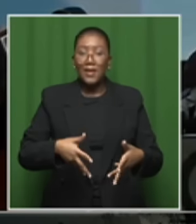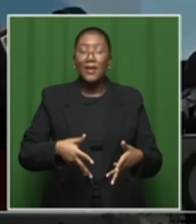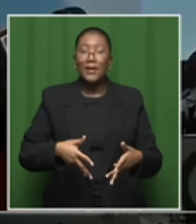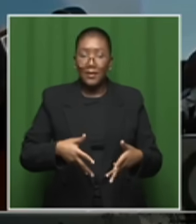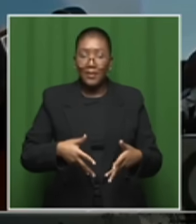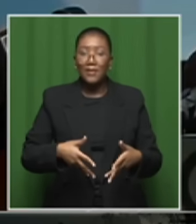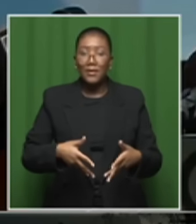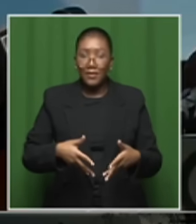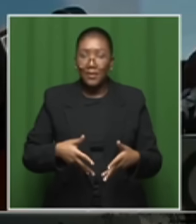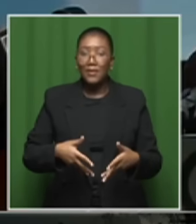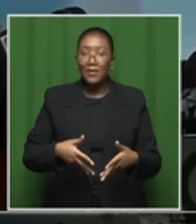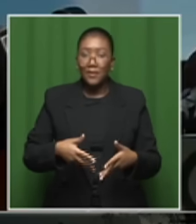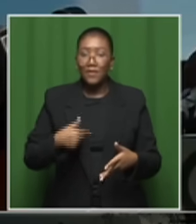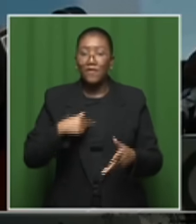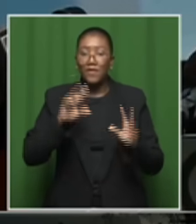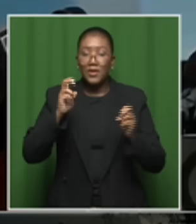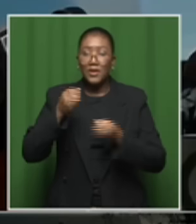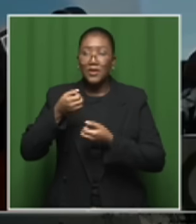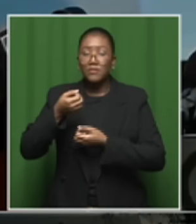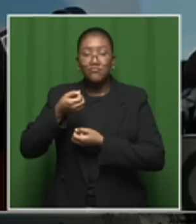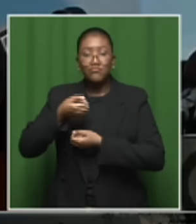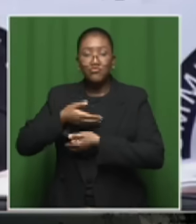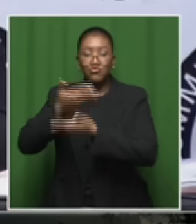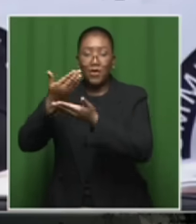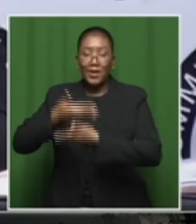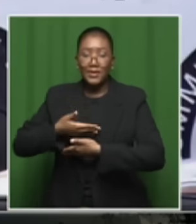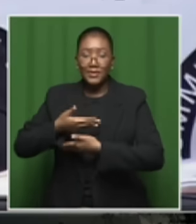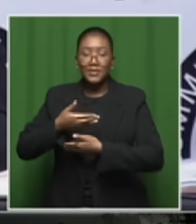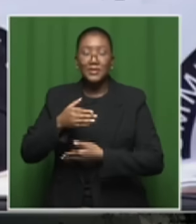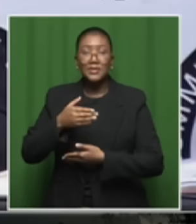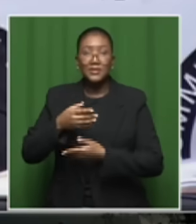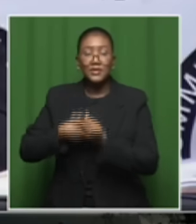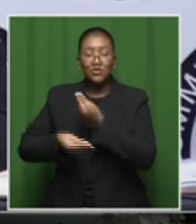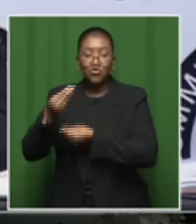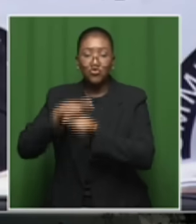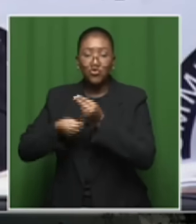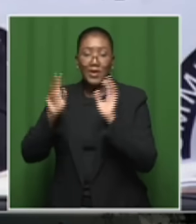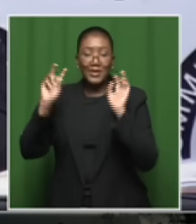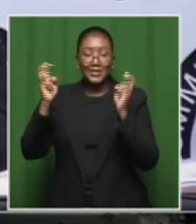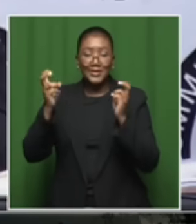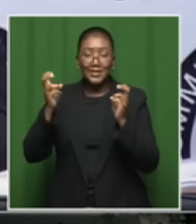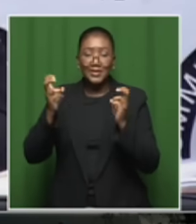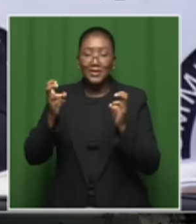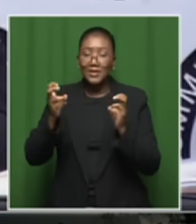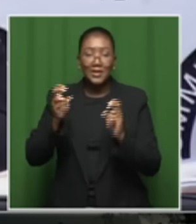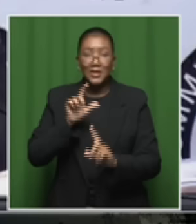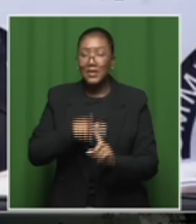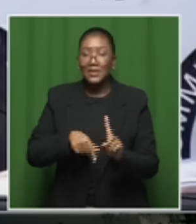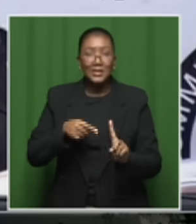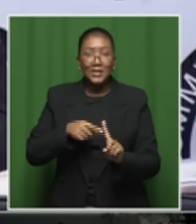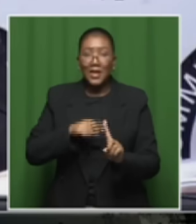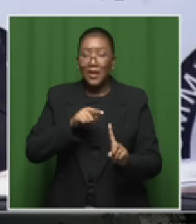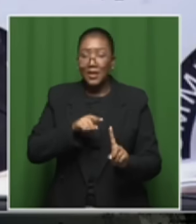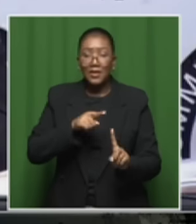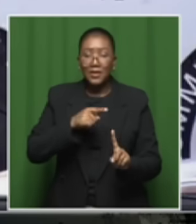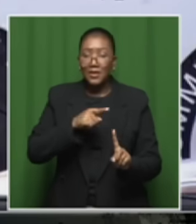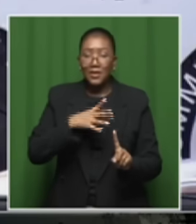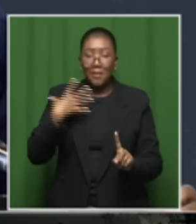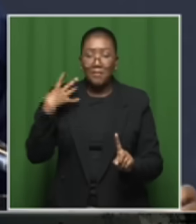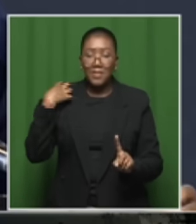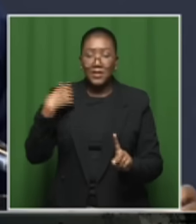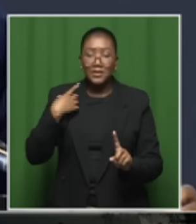relates to issues of tariffs. That is why the Trade and Industry Minister didn't even travel to Brazil. It was the